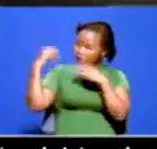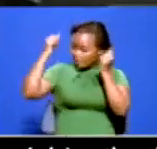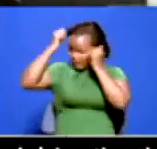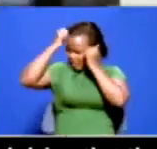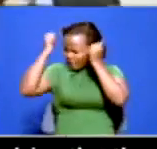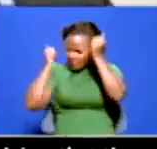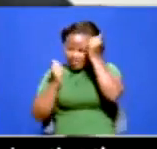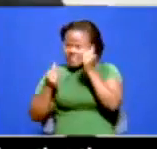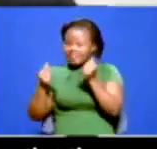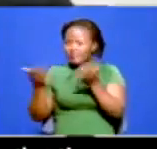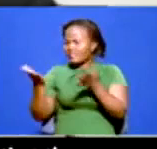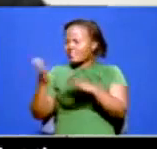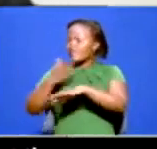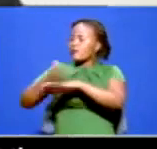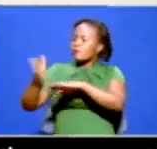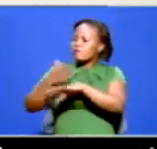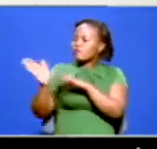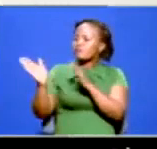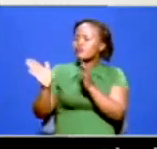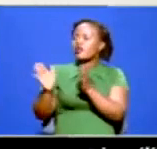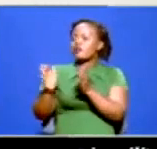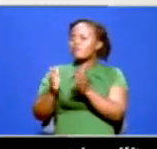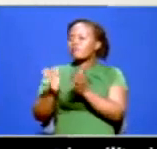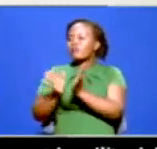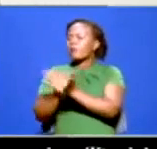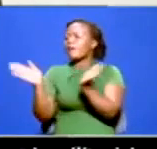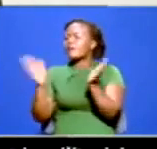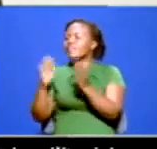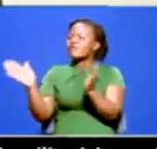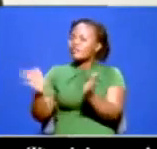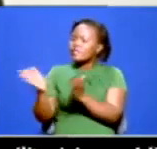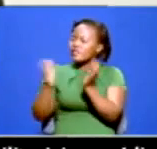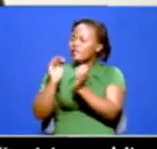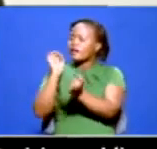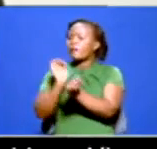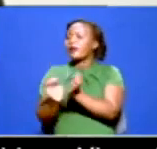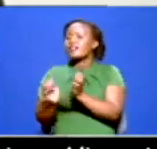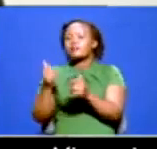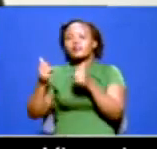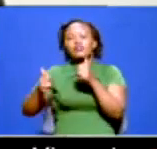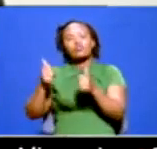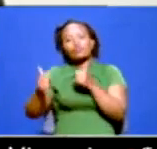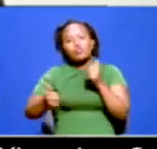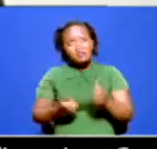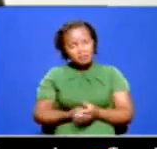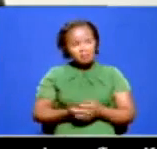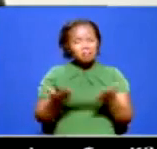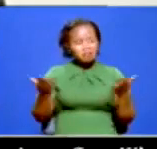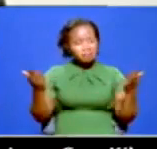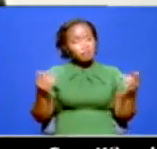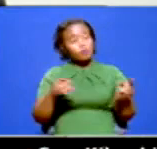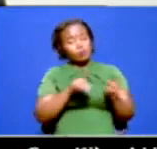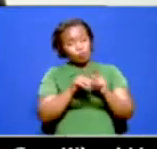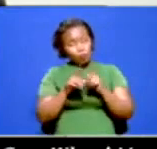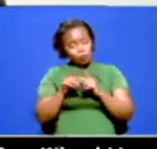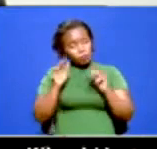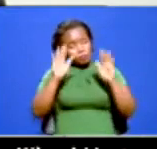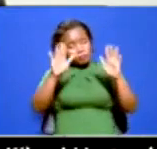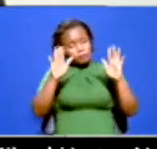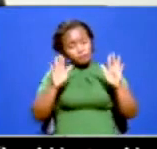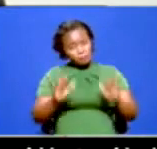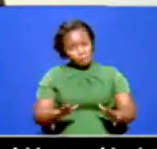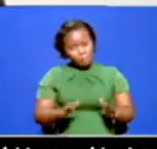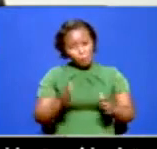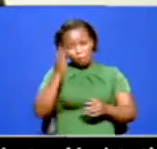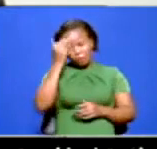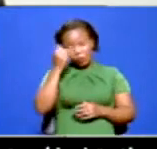mismanages public affairs? What is their fate? Right. And I think that's, again, another area that is important, because we have had